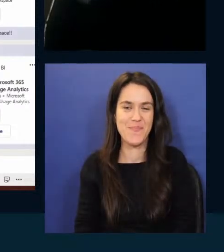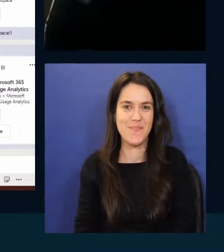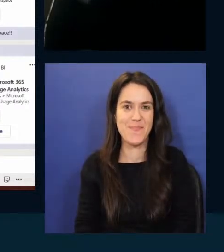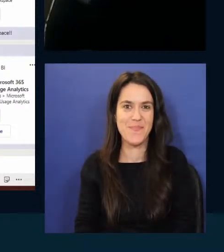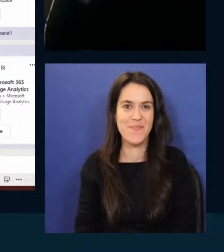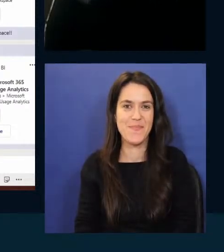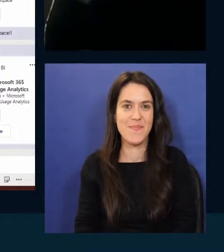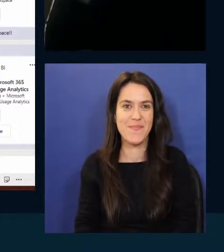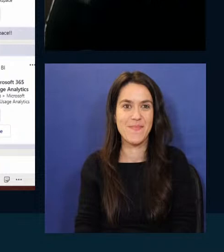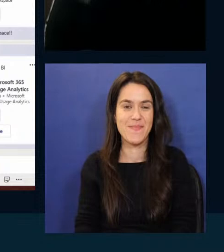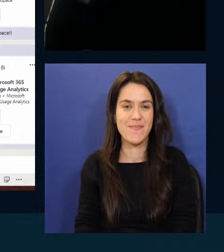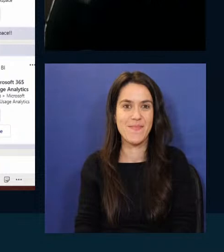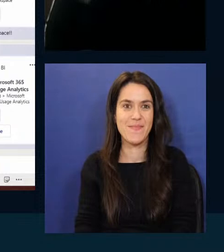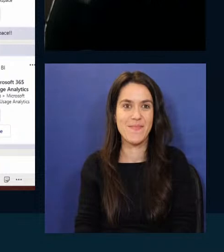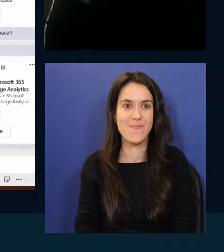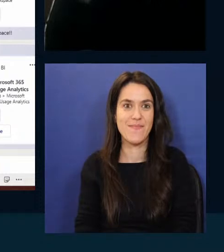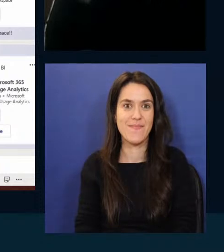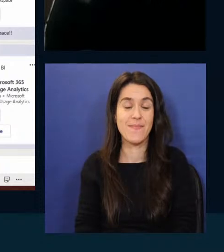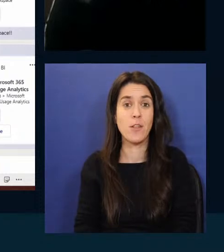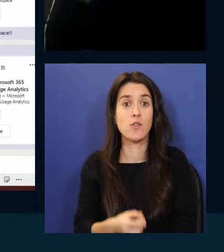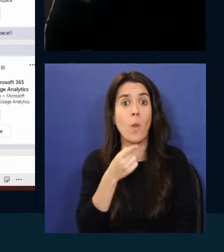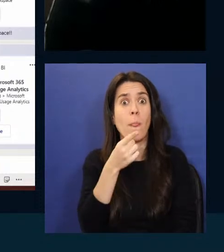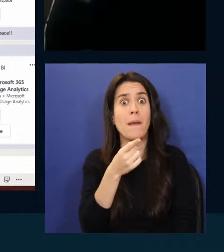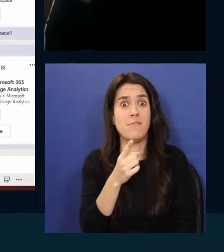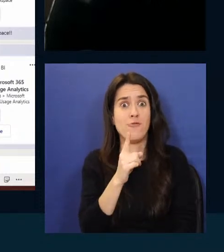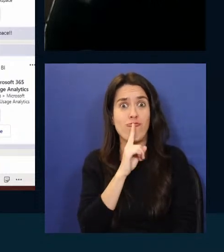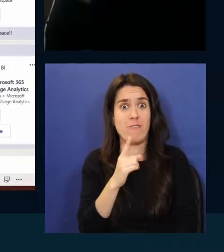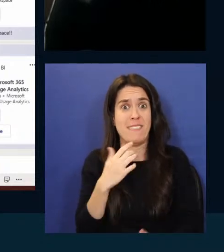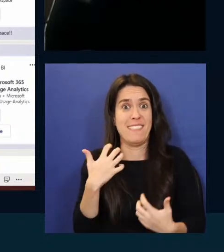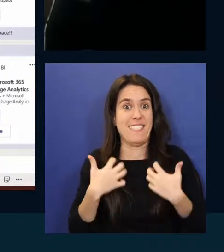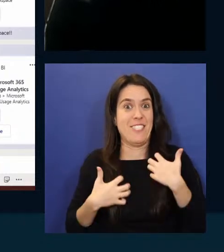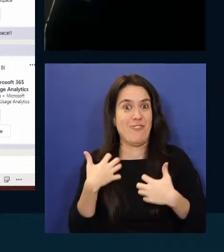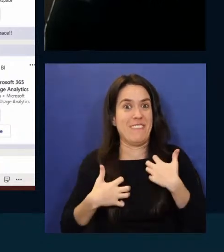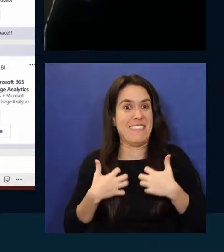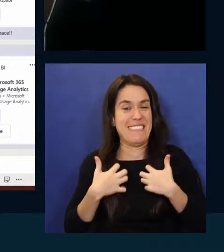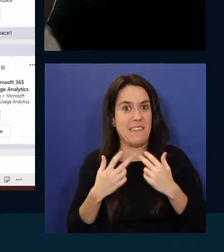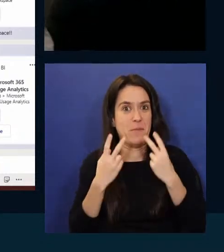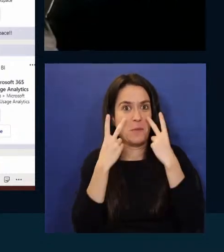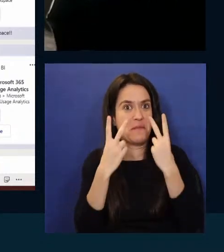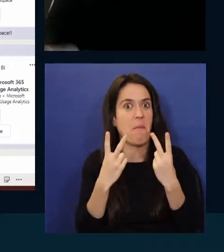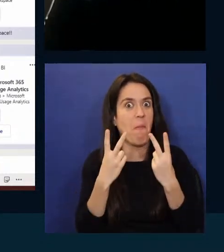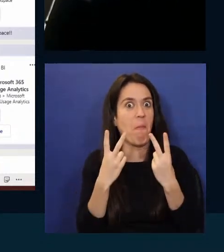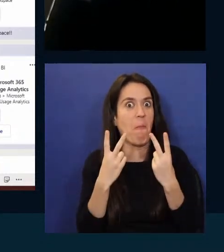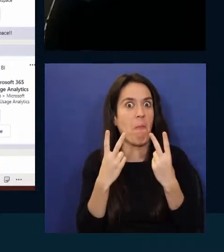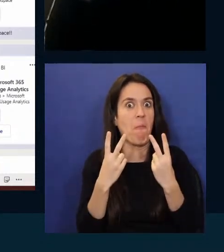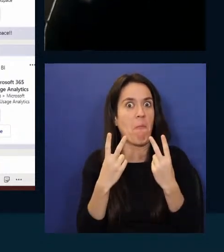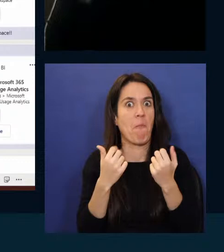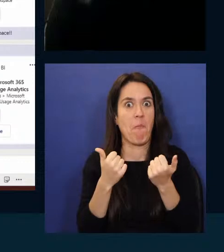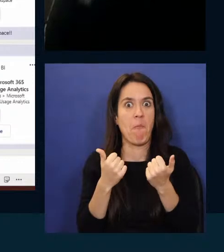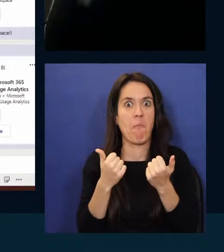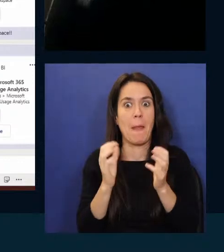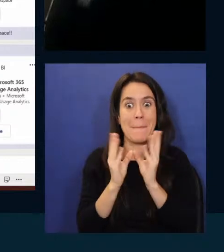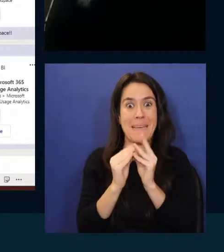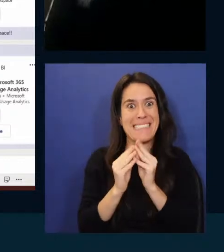also something that is quite interesting in terms of using data as part of your daily